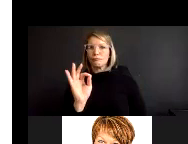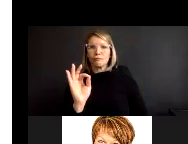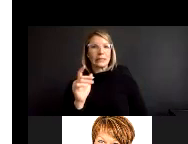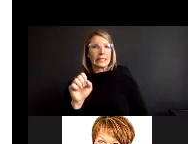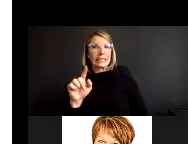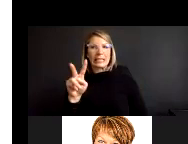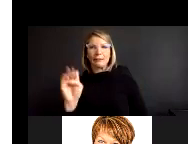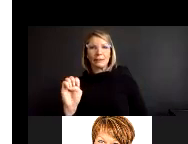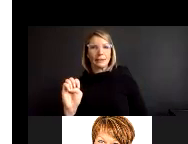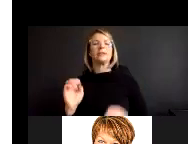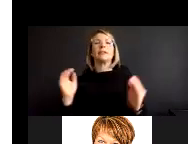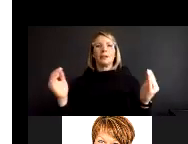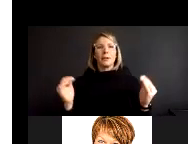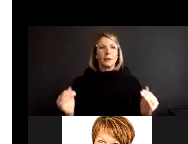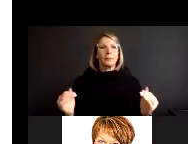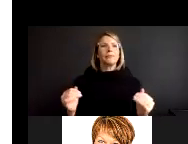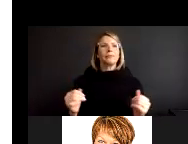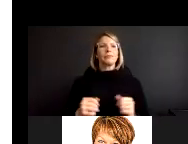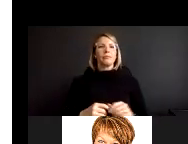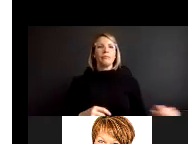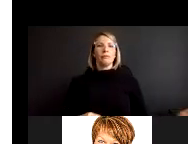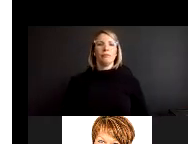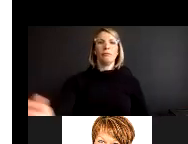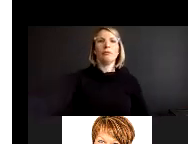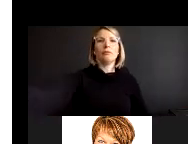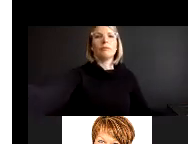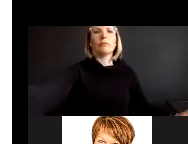So the criteria of the Act